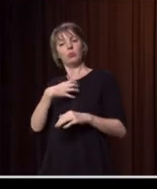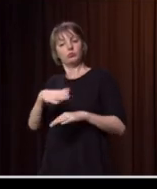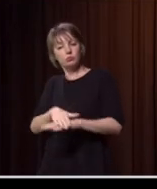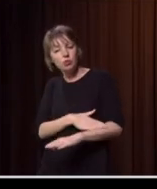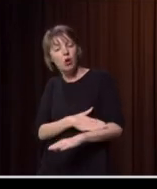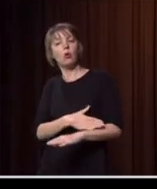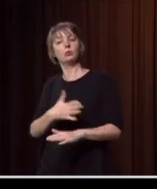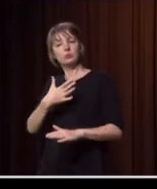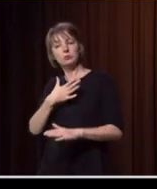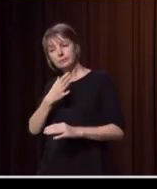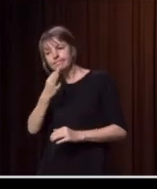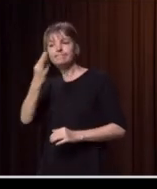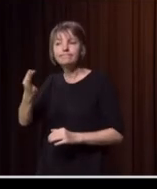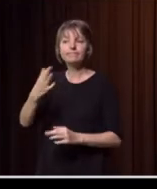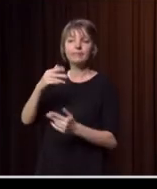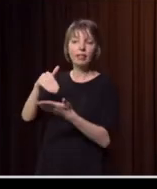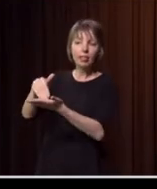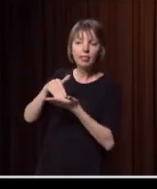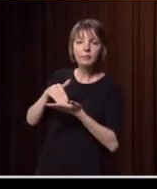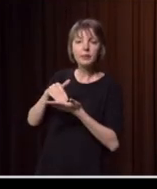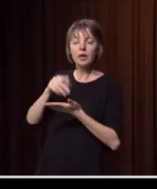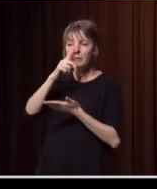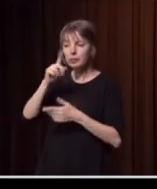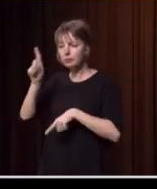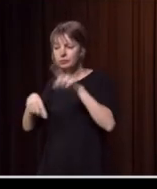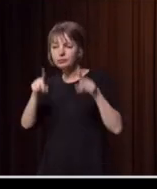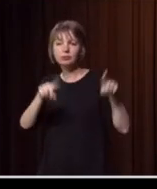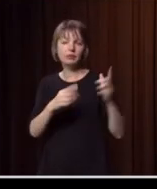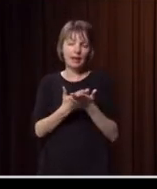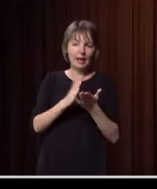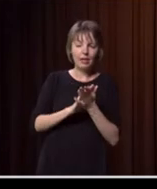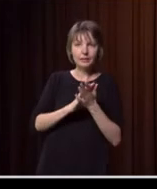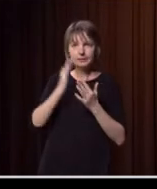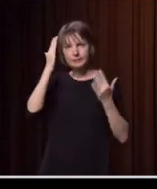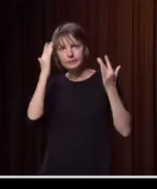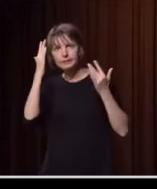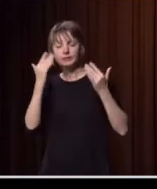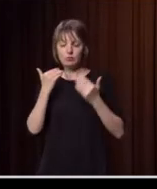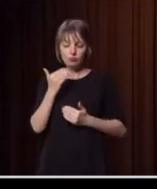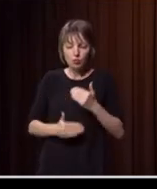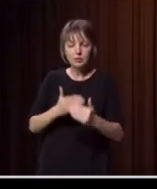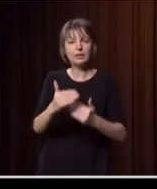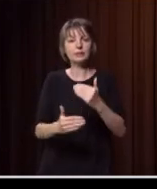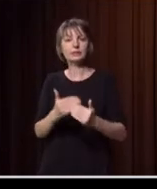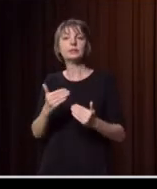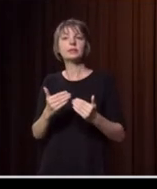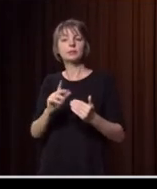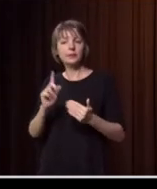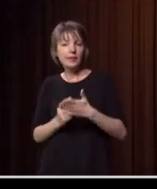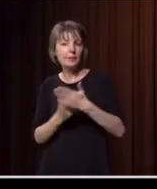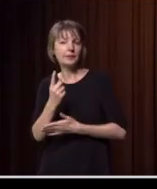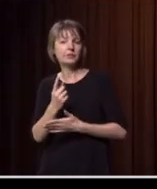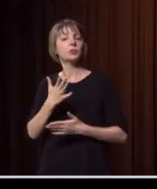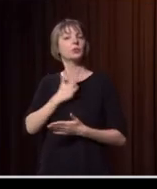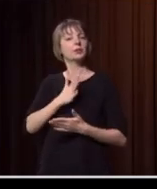experience is different. Everybody's ability to process the enormity of the challenge and the impact is different. So we've got to make sure that our systems,